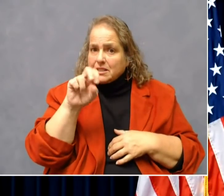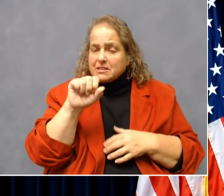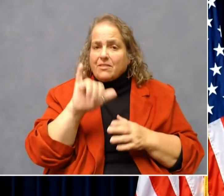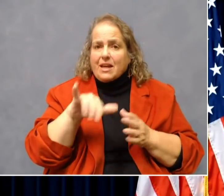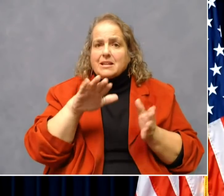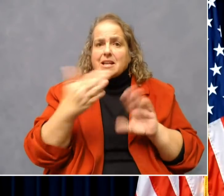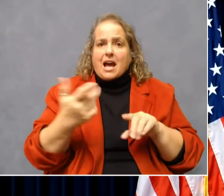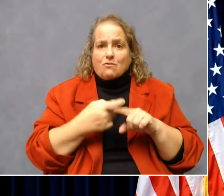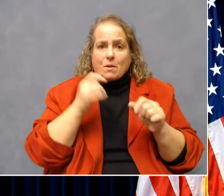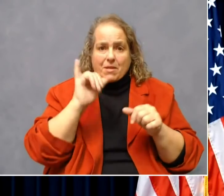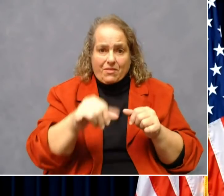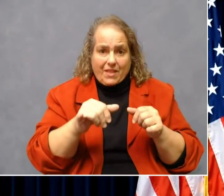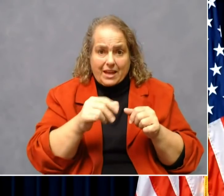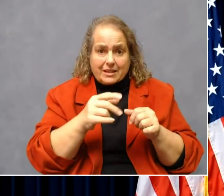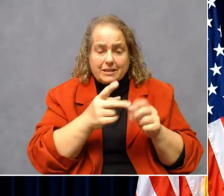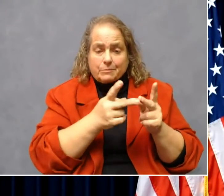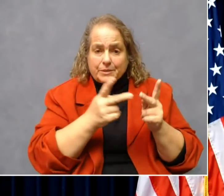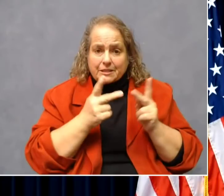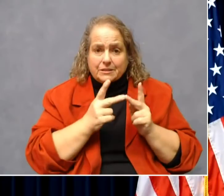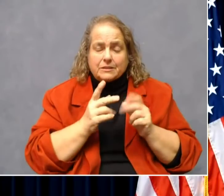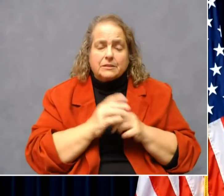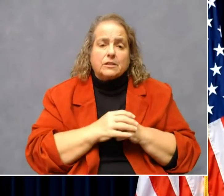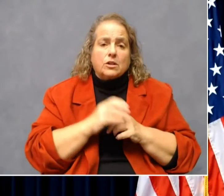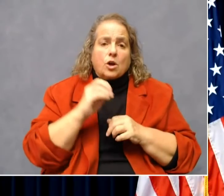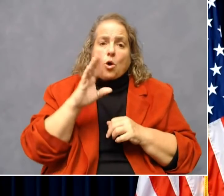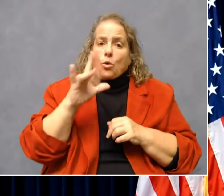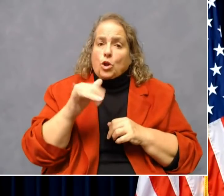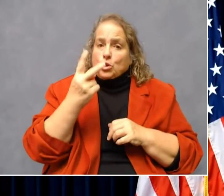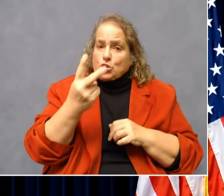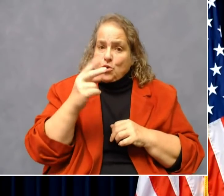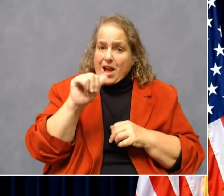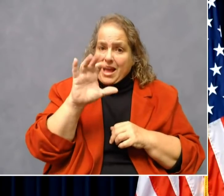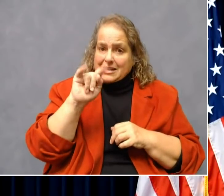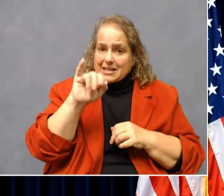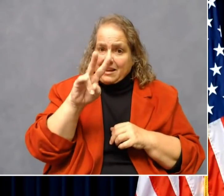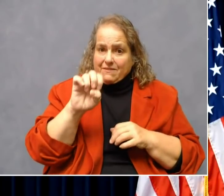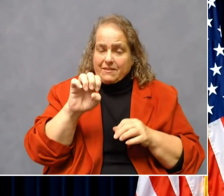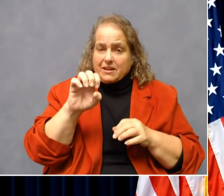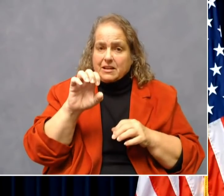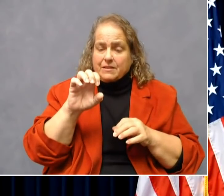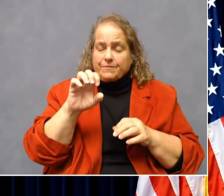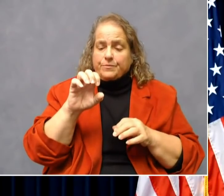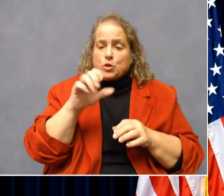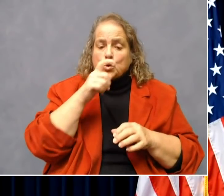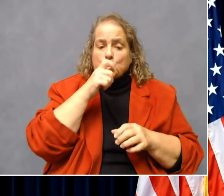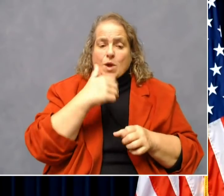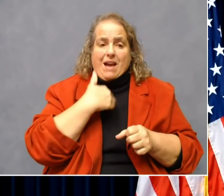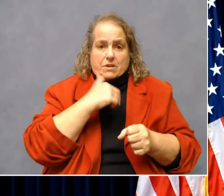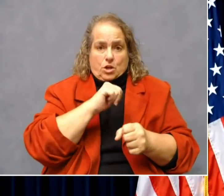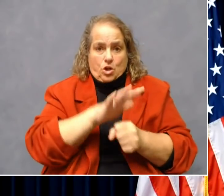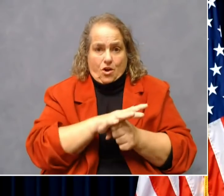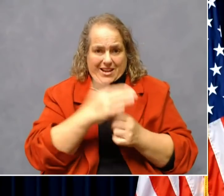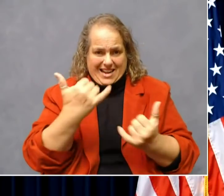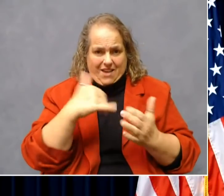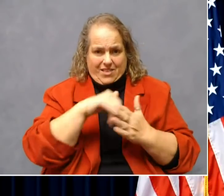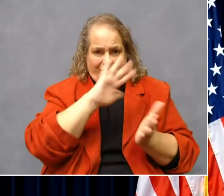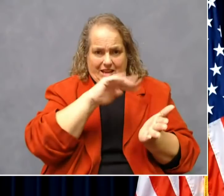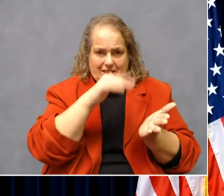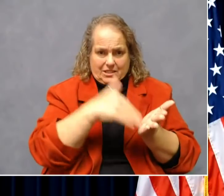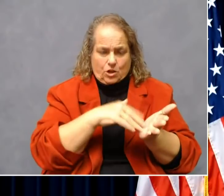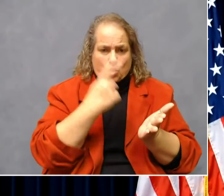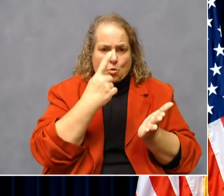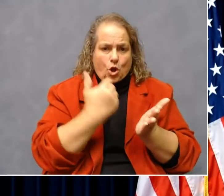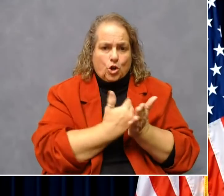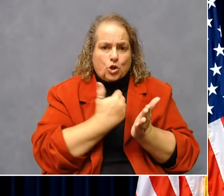only 2 active cases of COVID in veterans now at the center. And there is 1 new veteran testing positive for